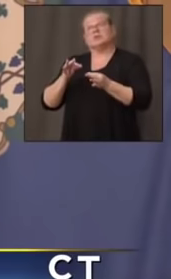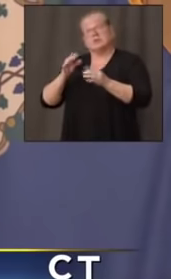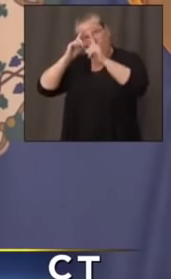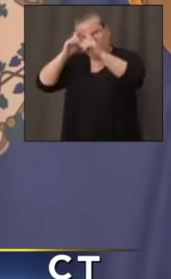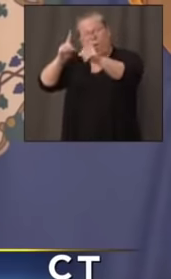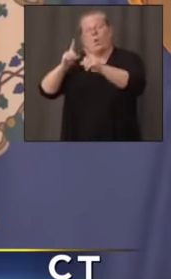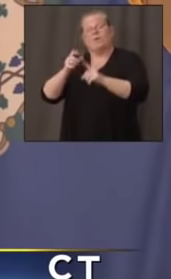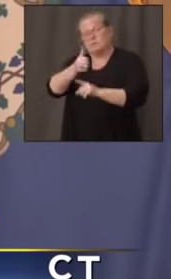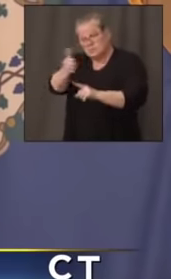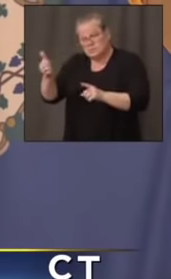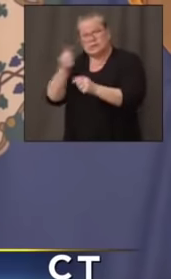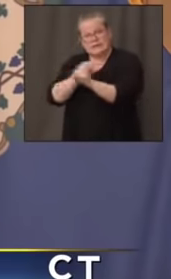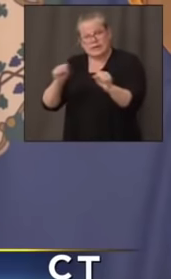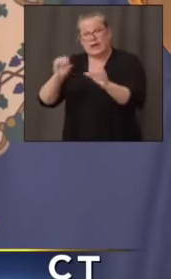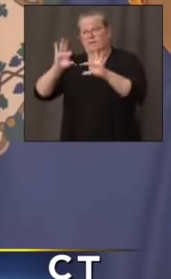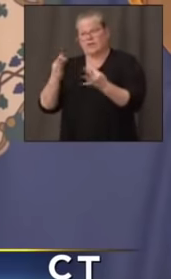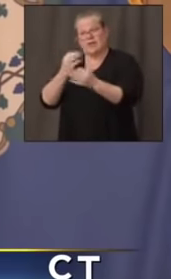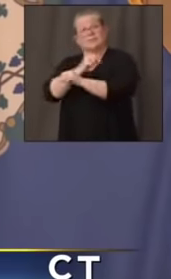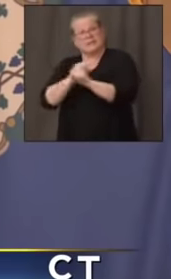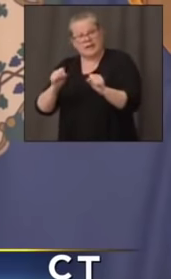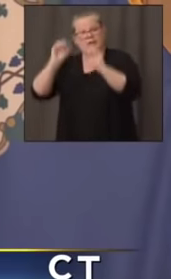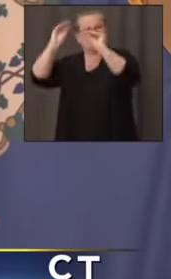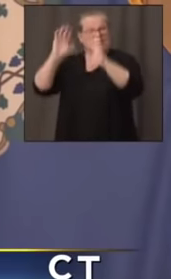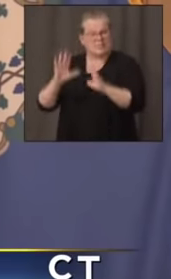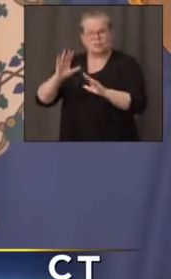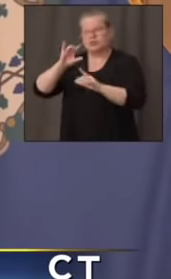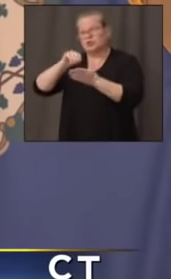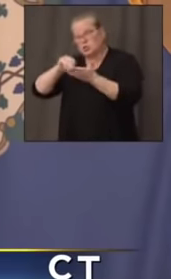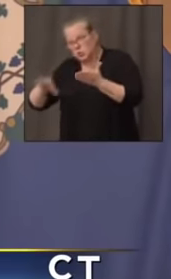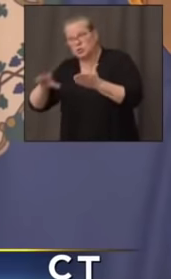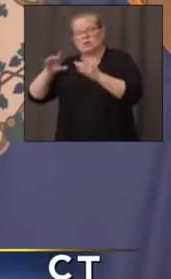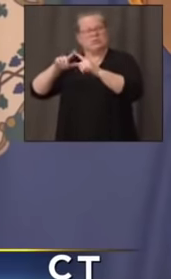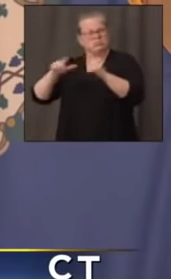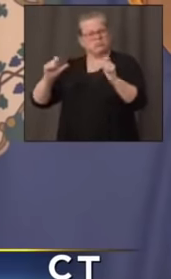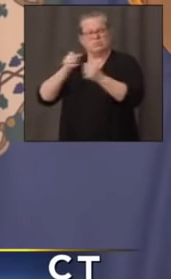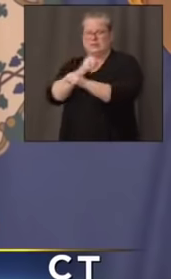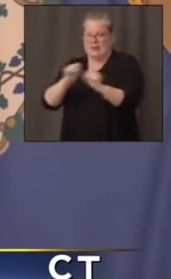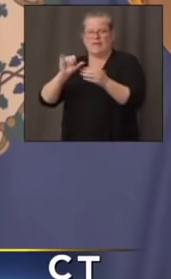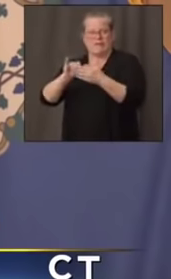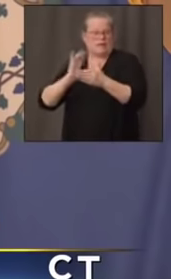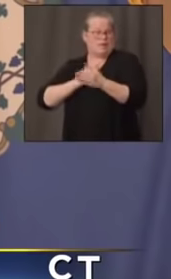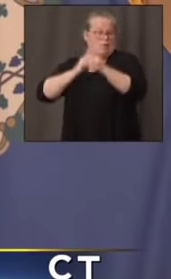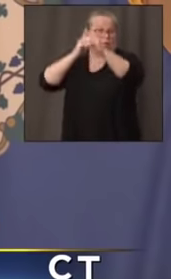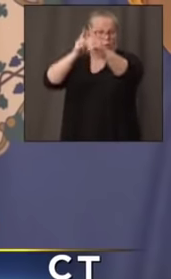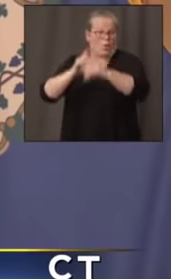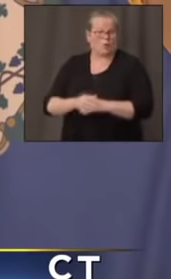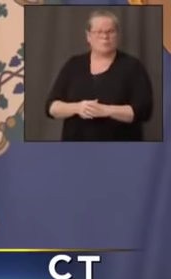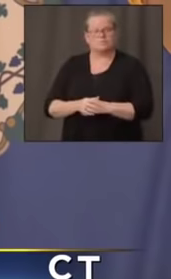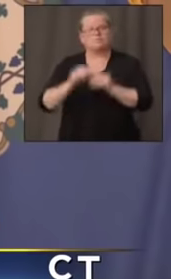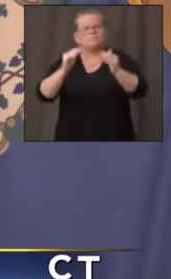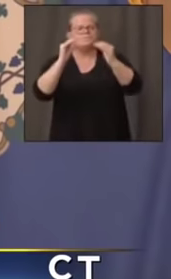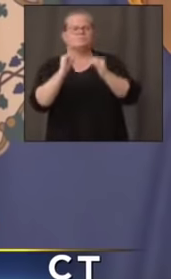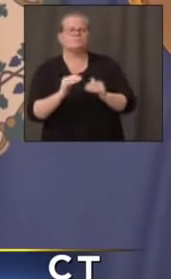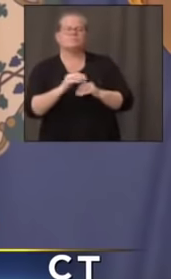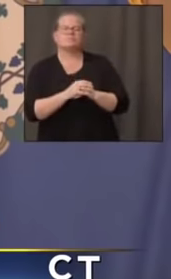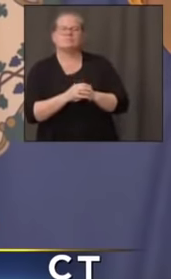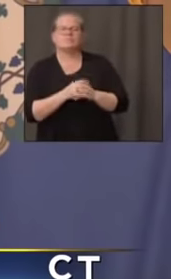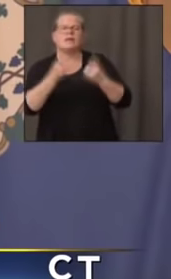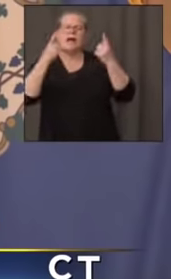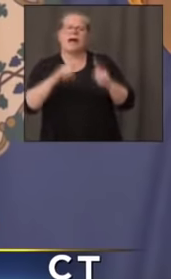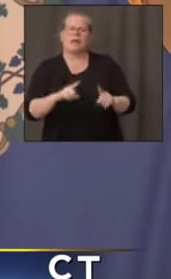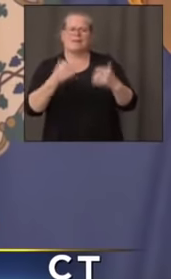safe. Going back to the airborne nature of the coronavirus and the report from the WHO that in